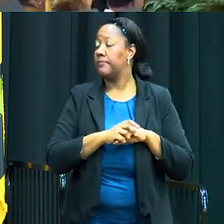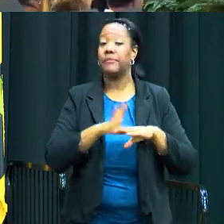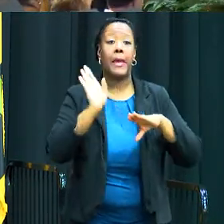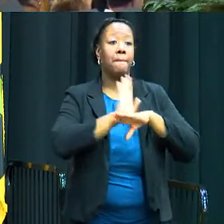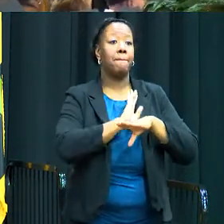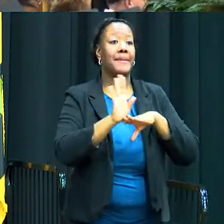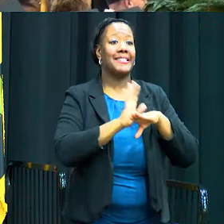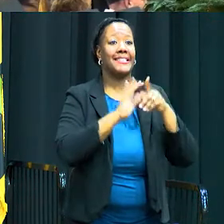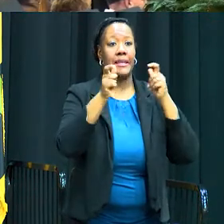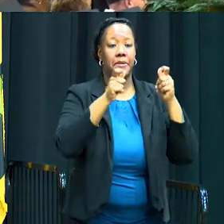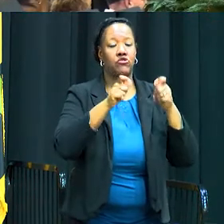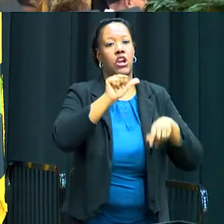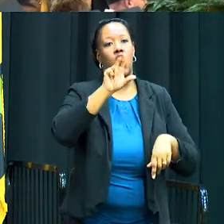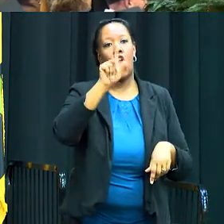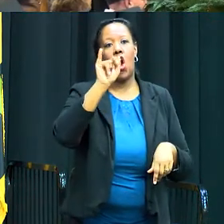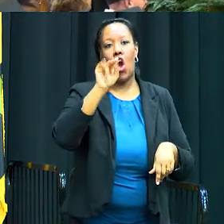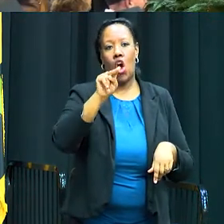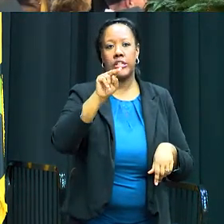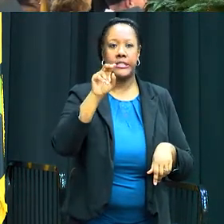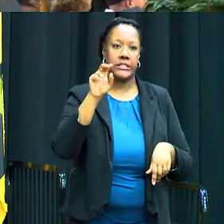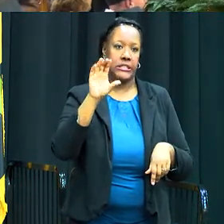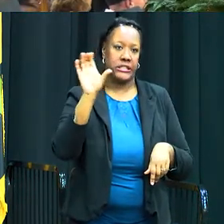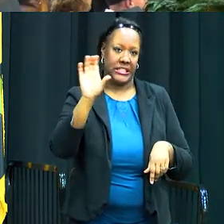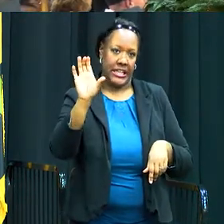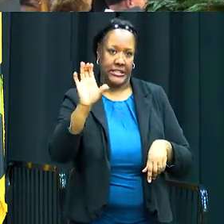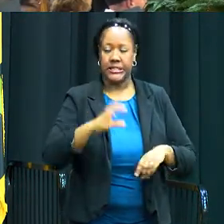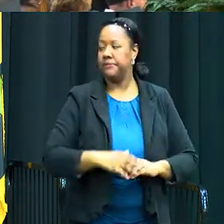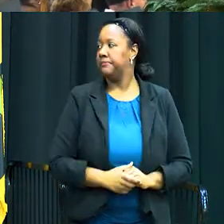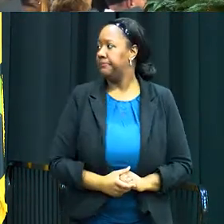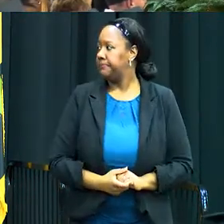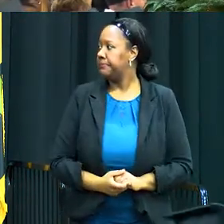Business Administration, Austin D. Case.